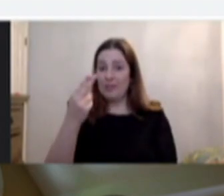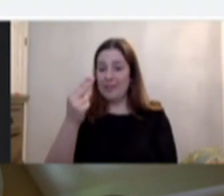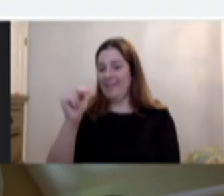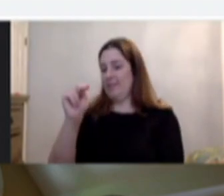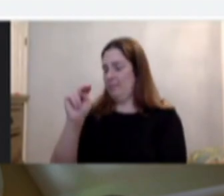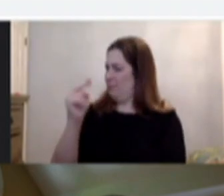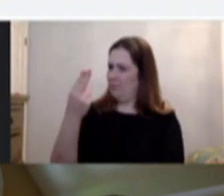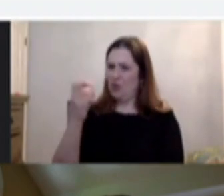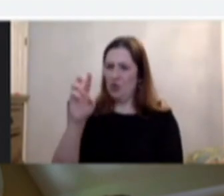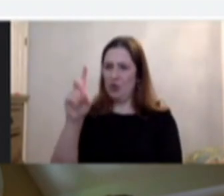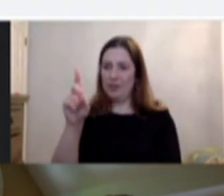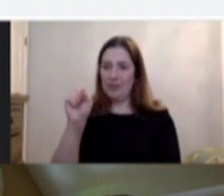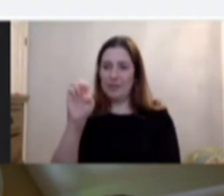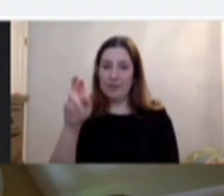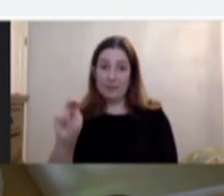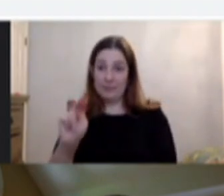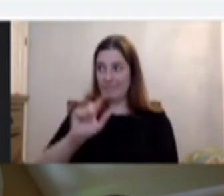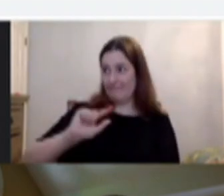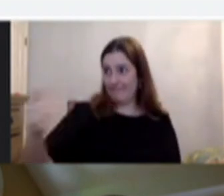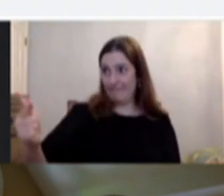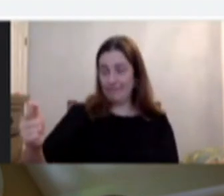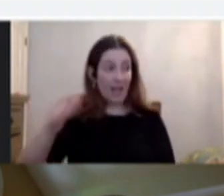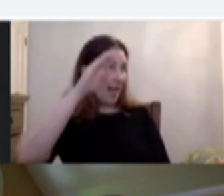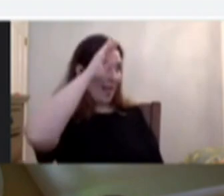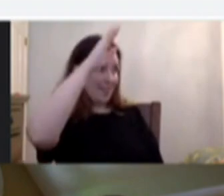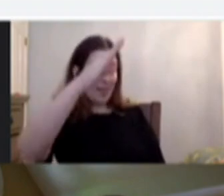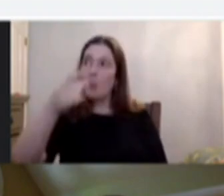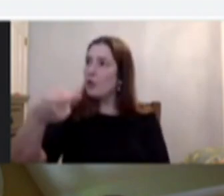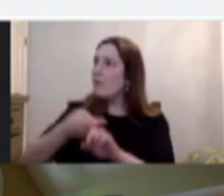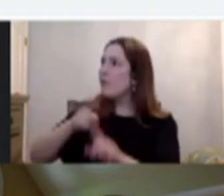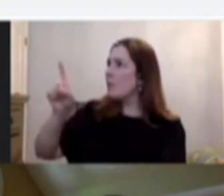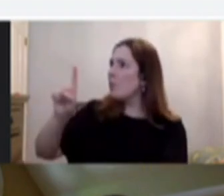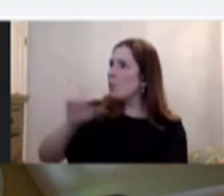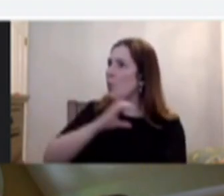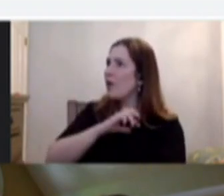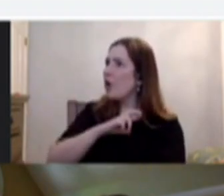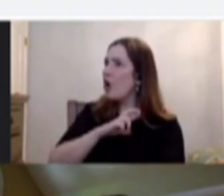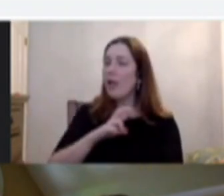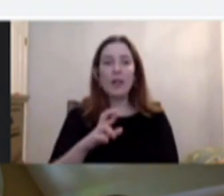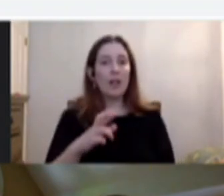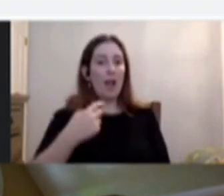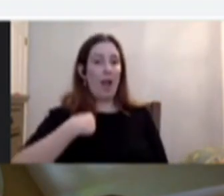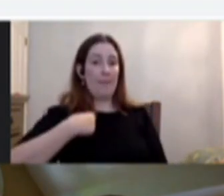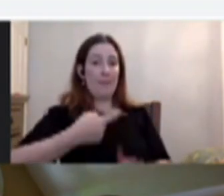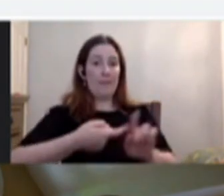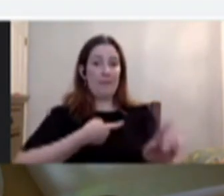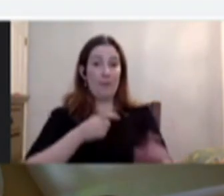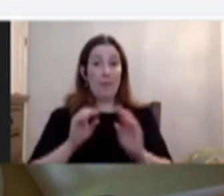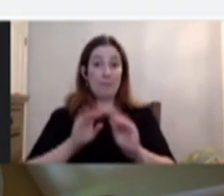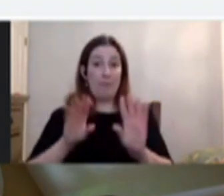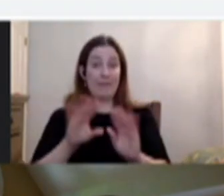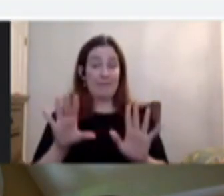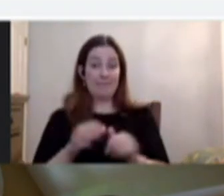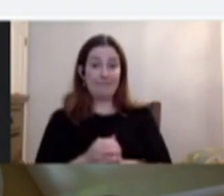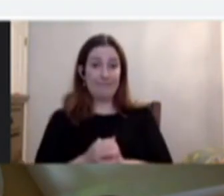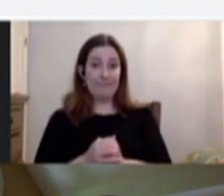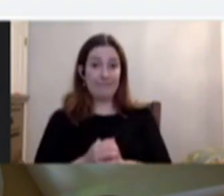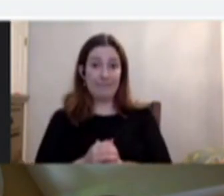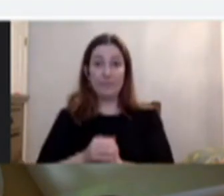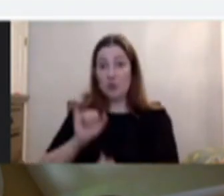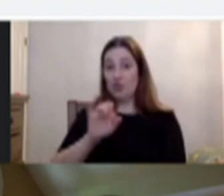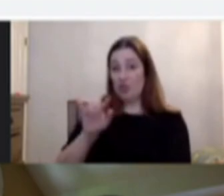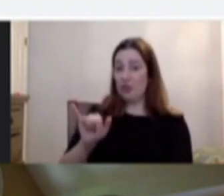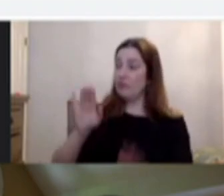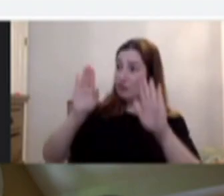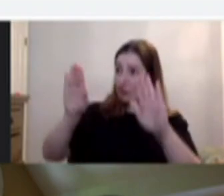Hello, everybody. And say where you're from, Carl. I'm from Brighton. Great.